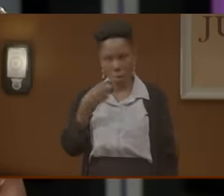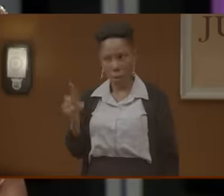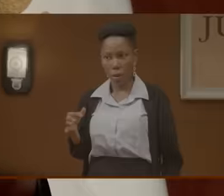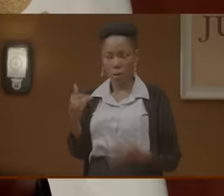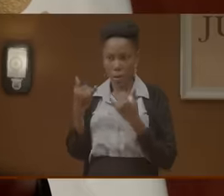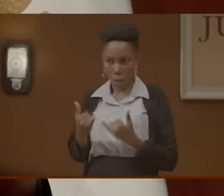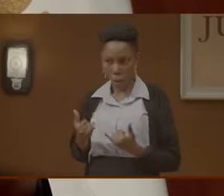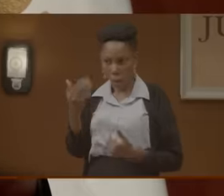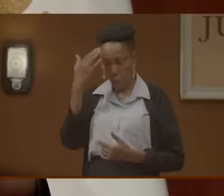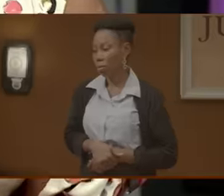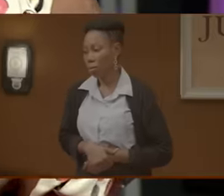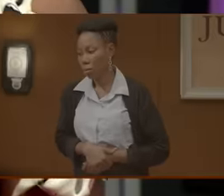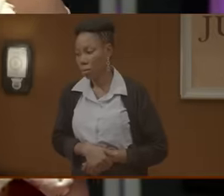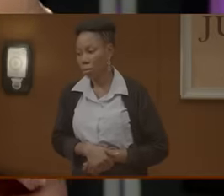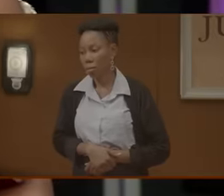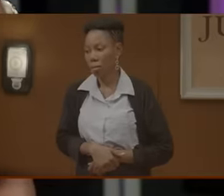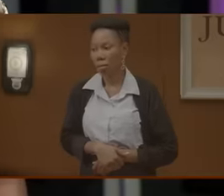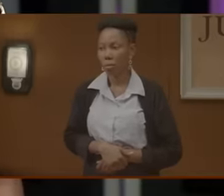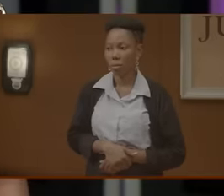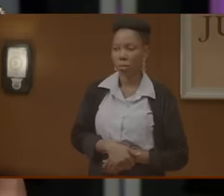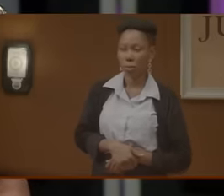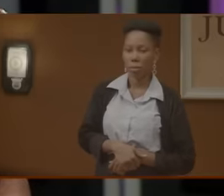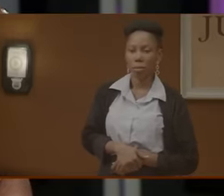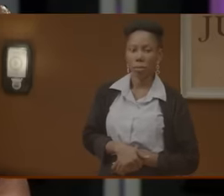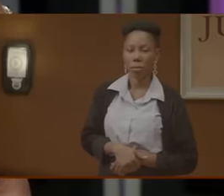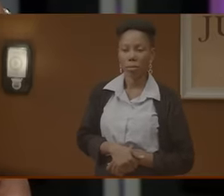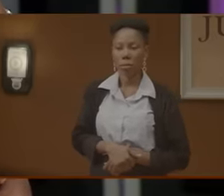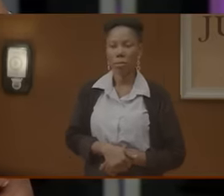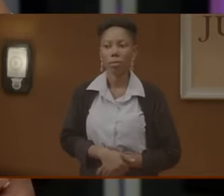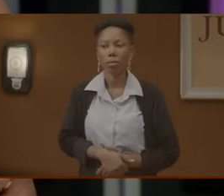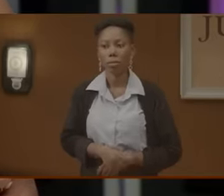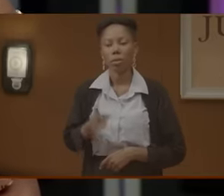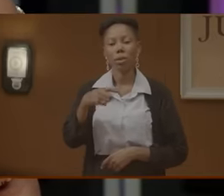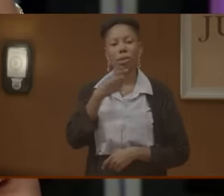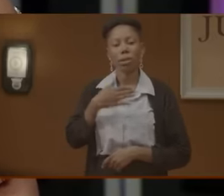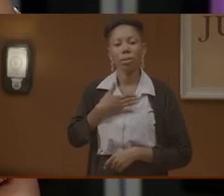Because the children must eat. Good. Mommy, sorry to say this.